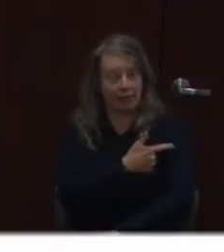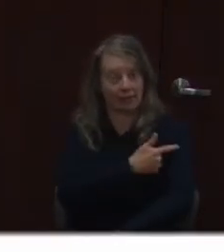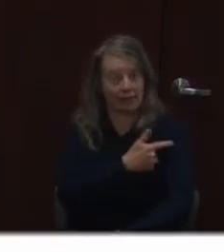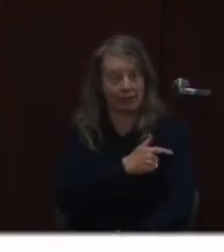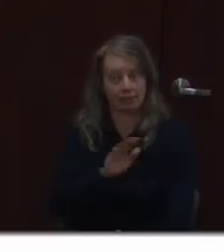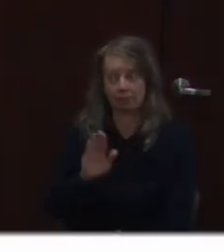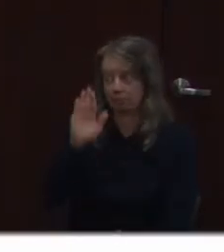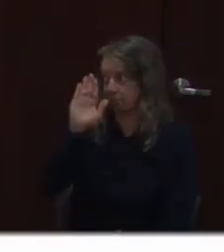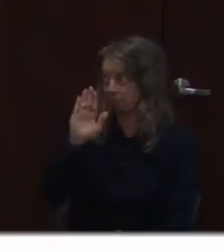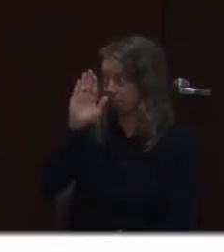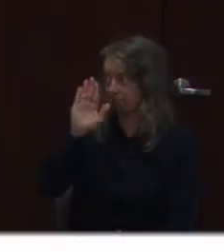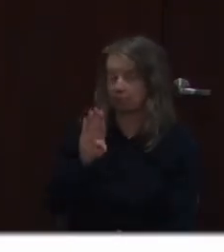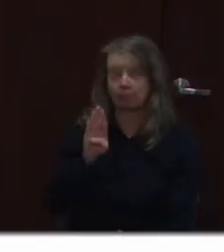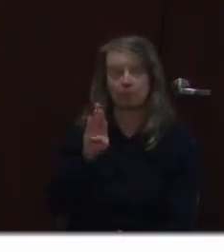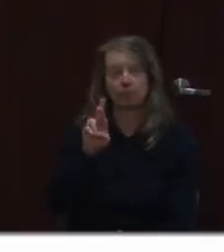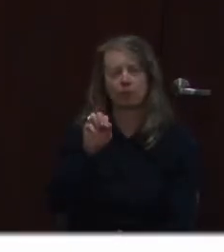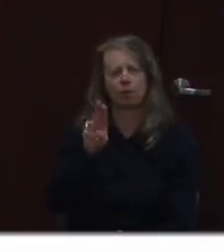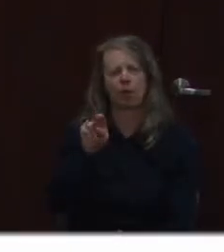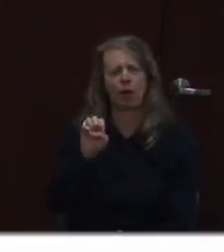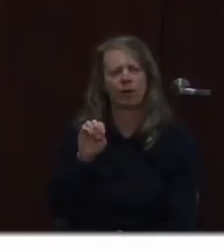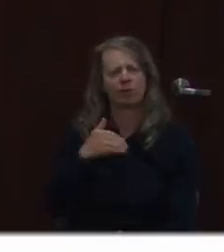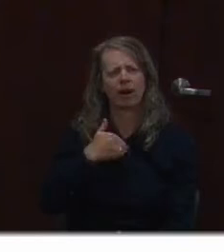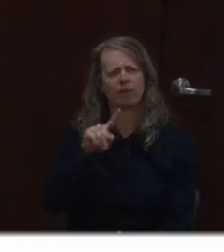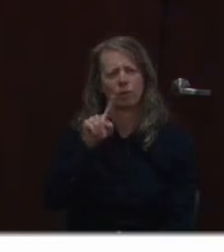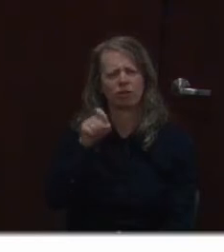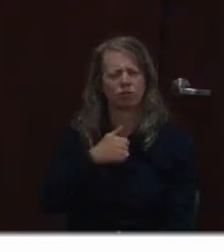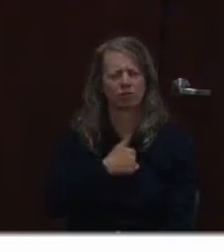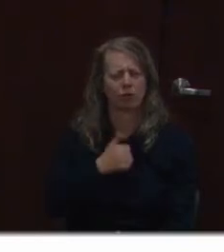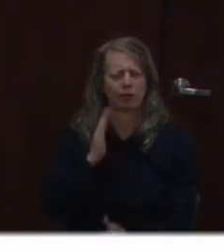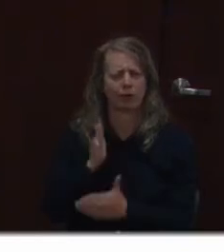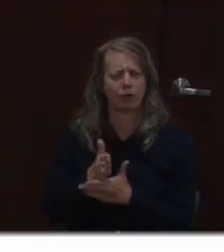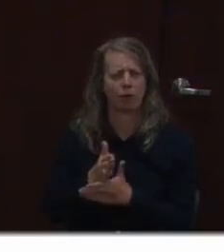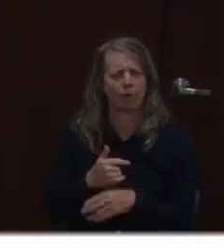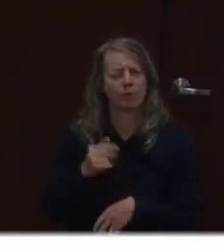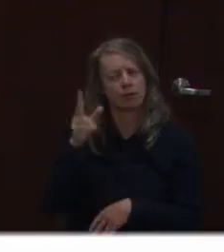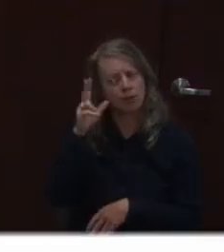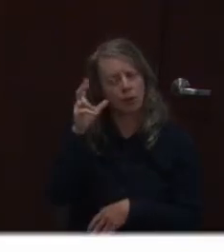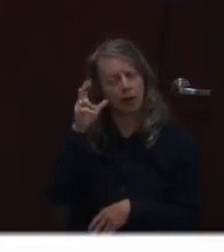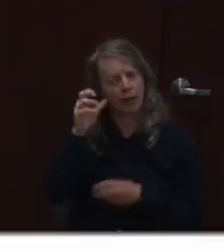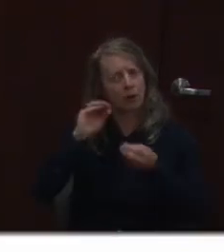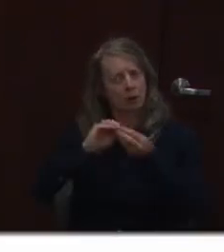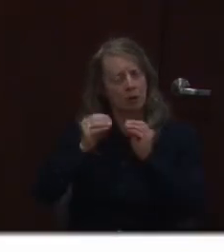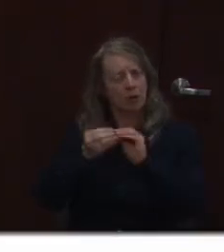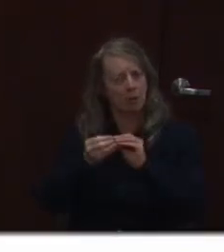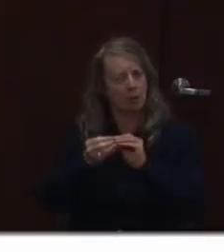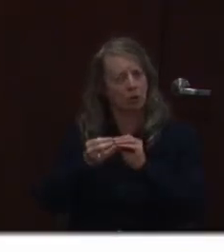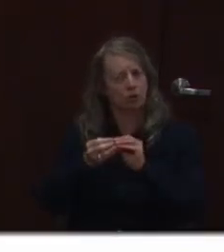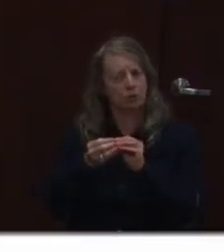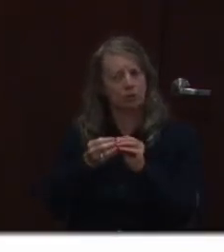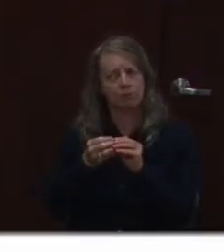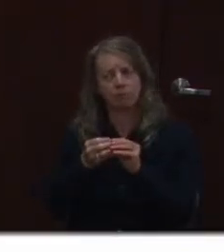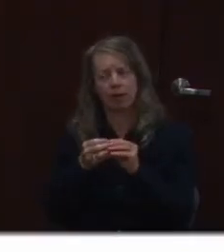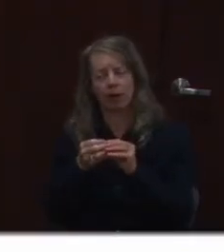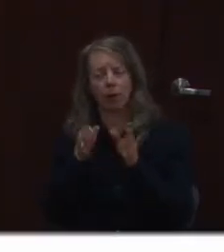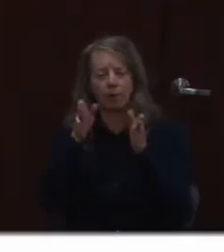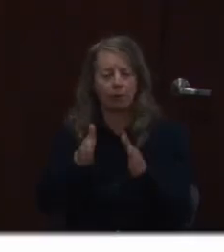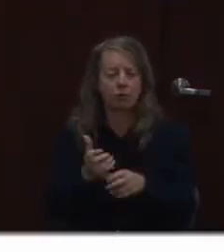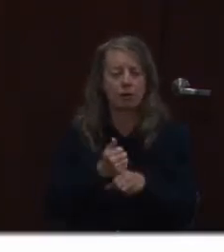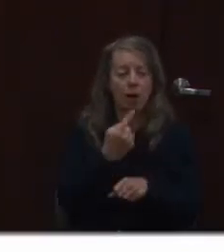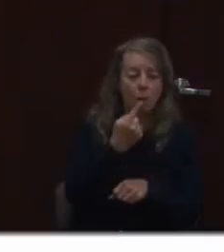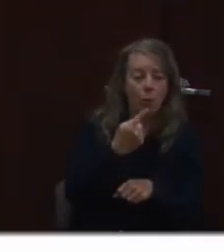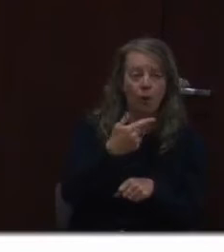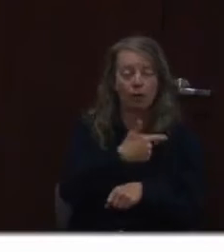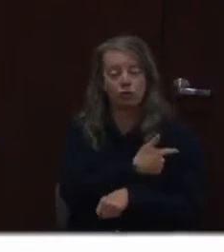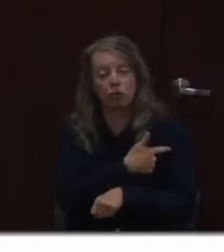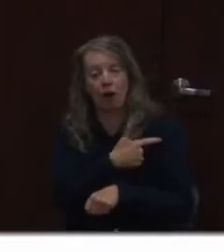Sorry. I'm sorry, I have a question. When I've heard those numbers of like, they've gotten both or they've gotten one, and it's these percentages, I've always had a little